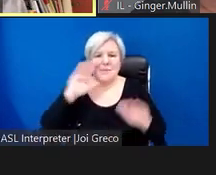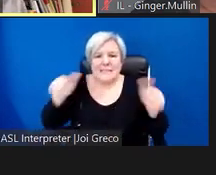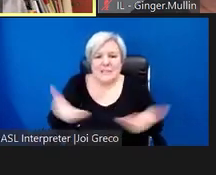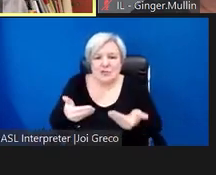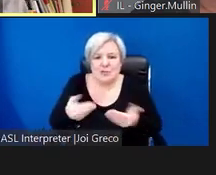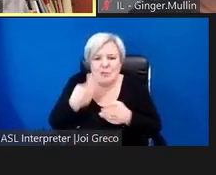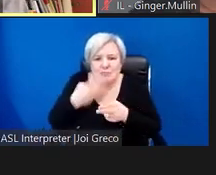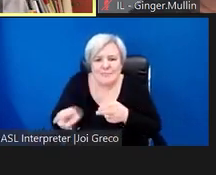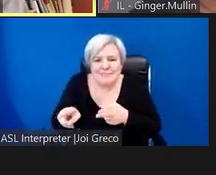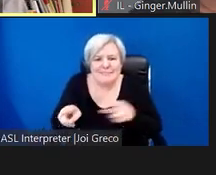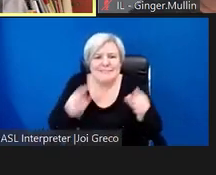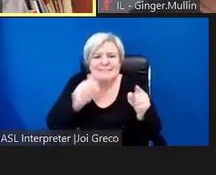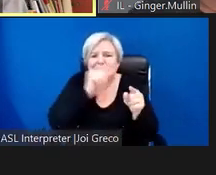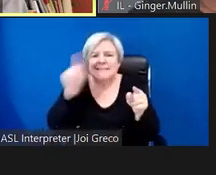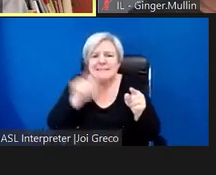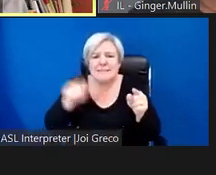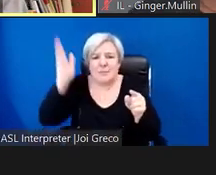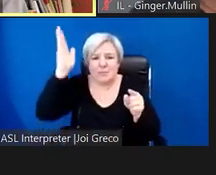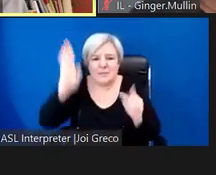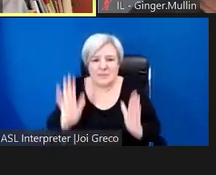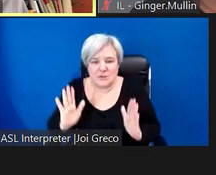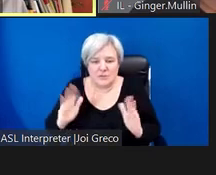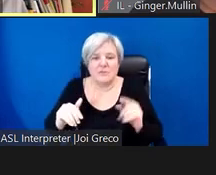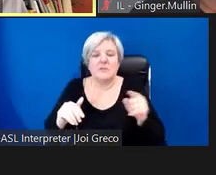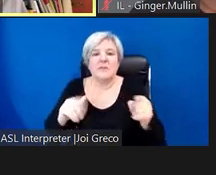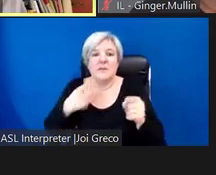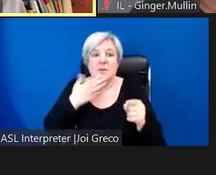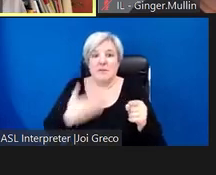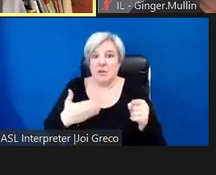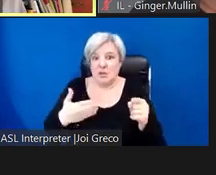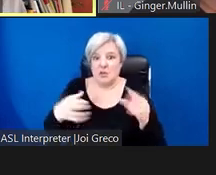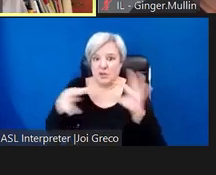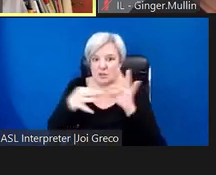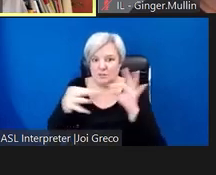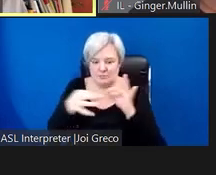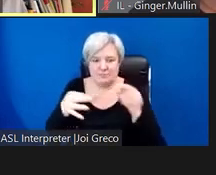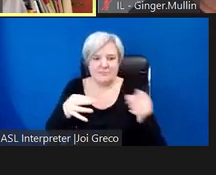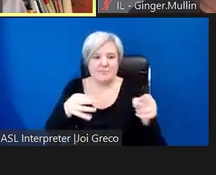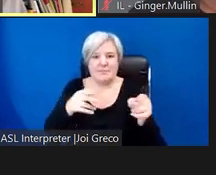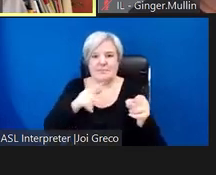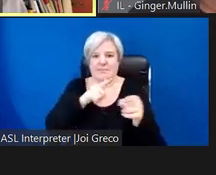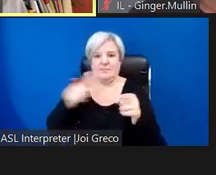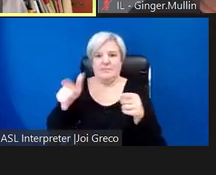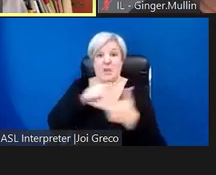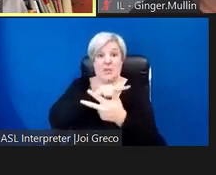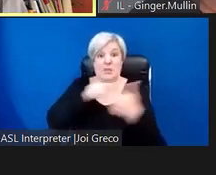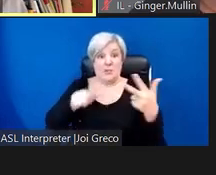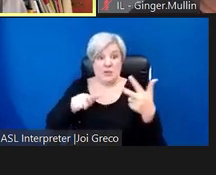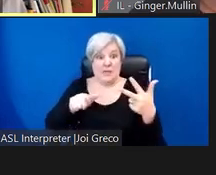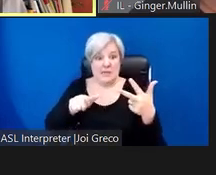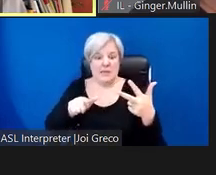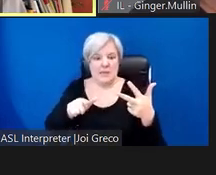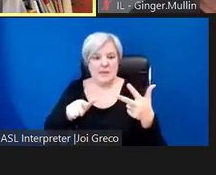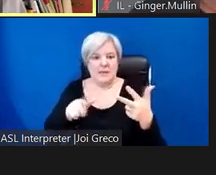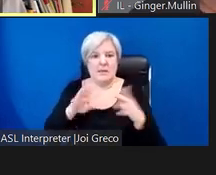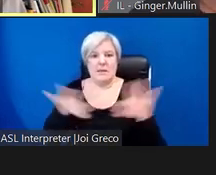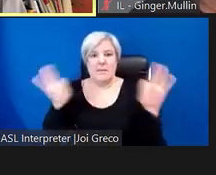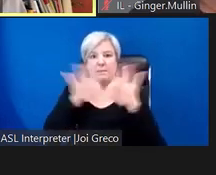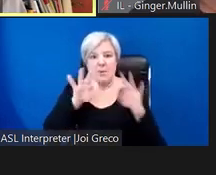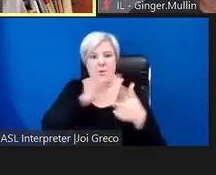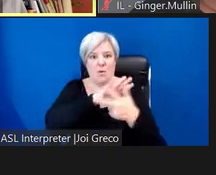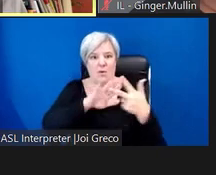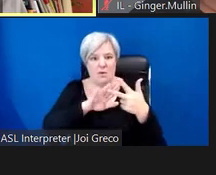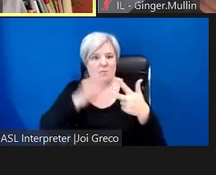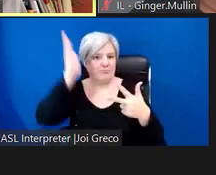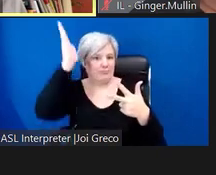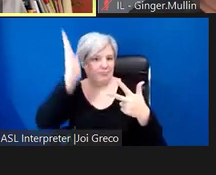of all of our presenters. We have a great lineup for you today. There's three main individuals that have